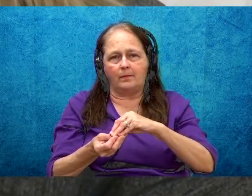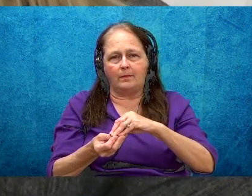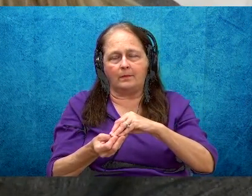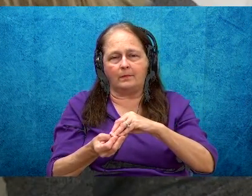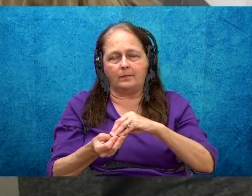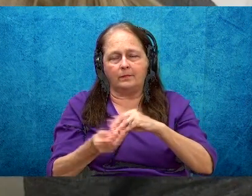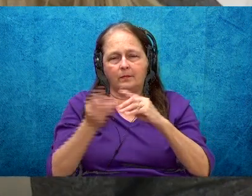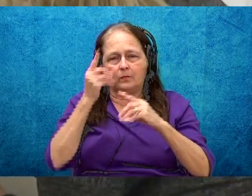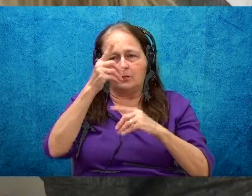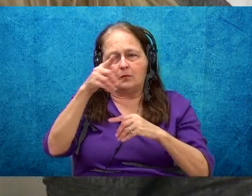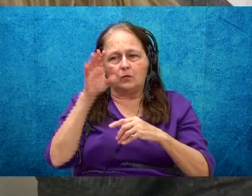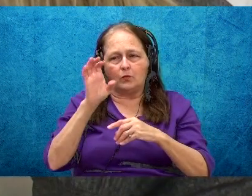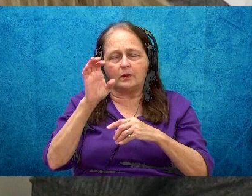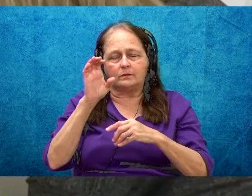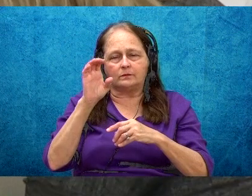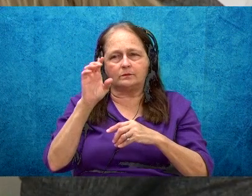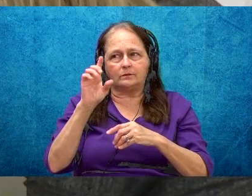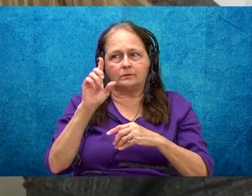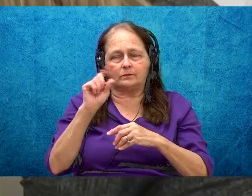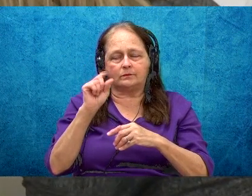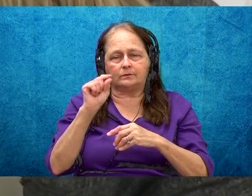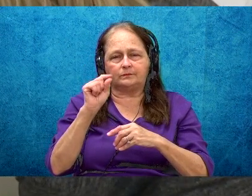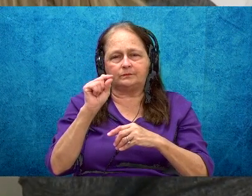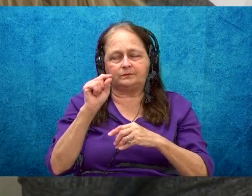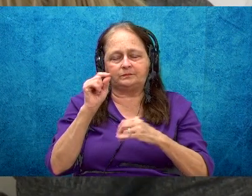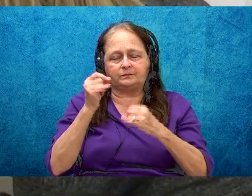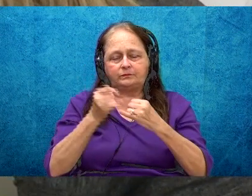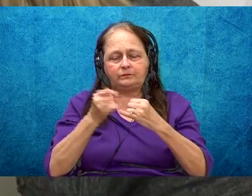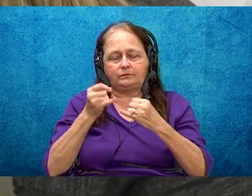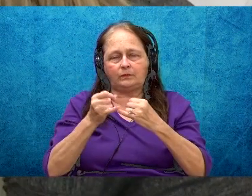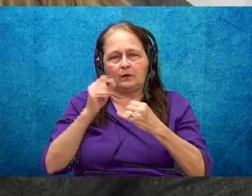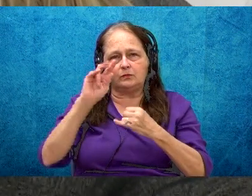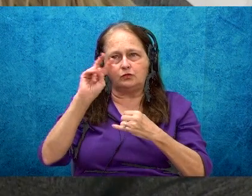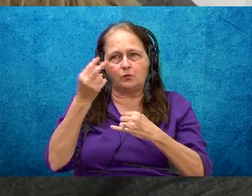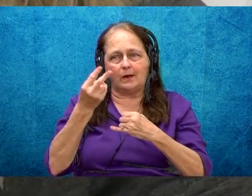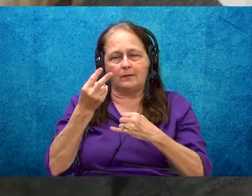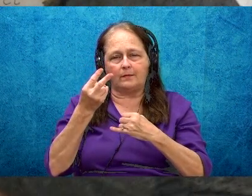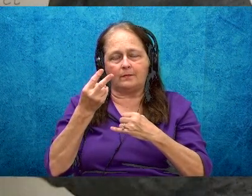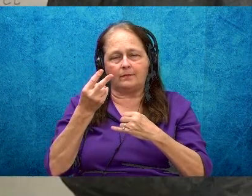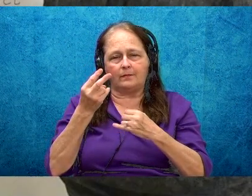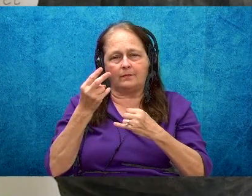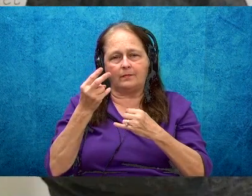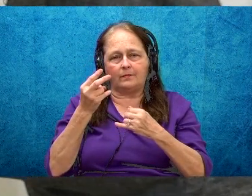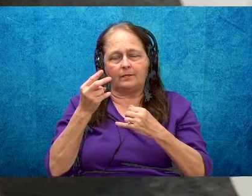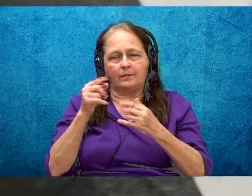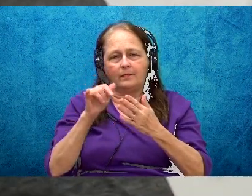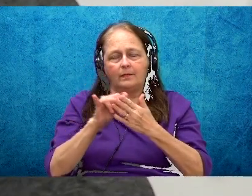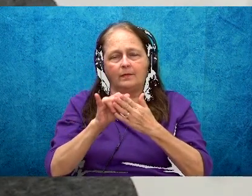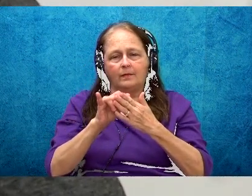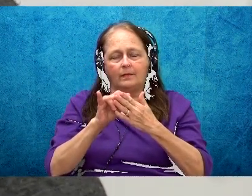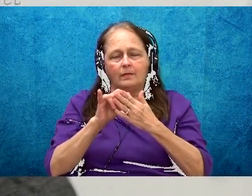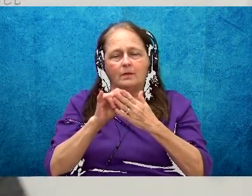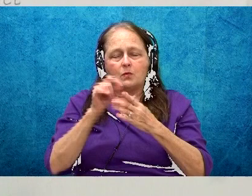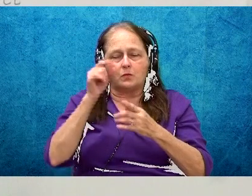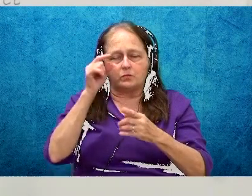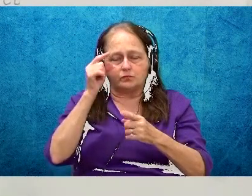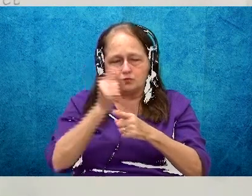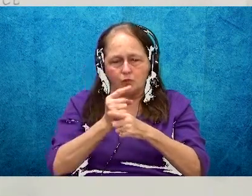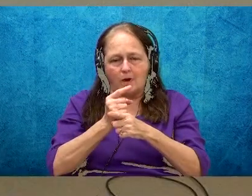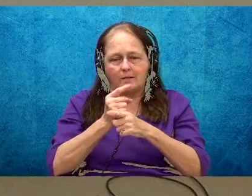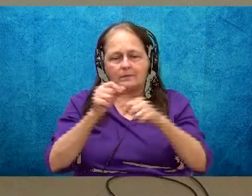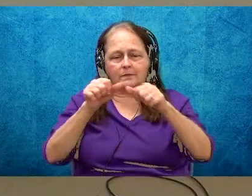we get 120 inches squared, and that is the actual surface